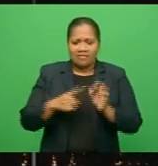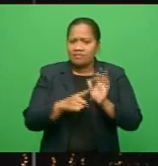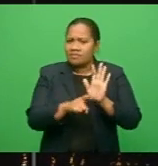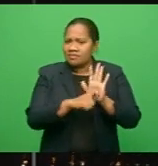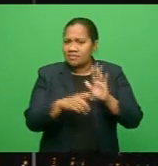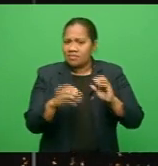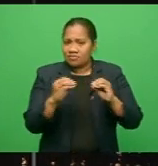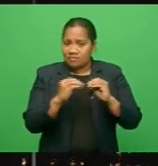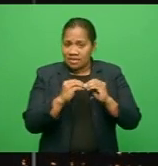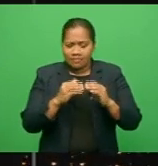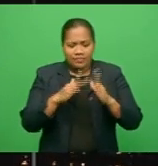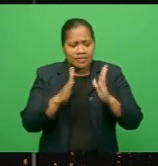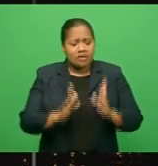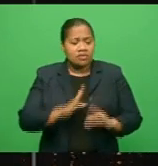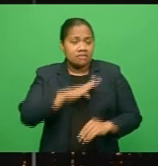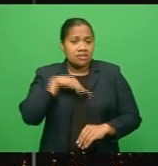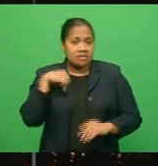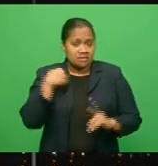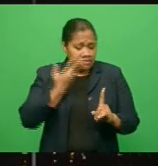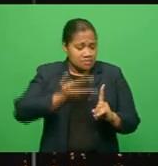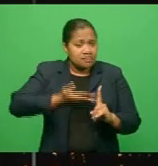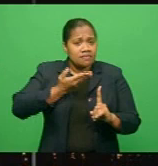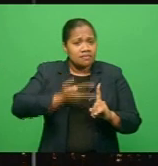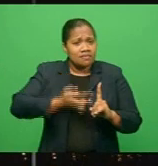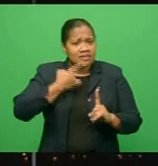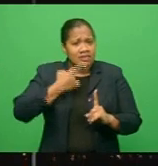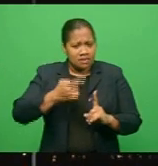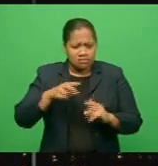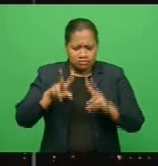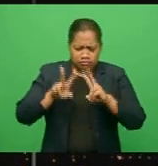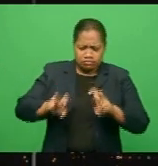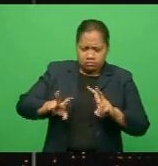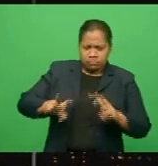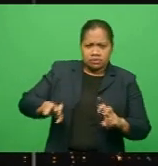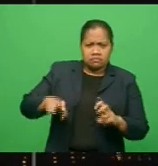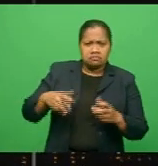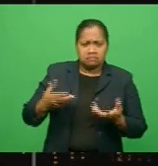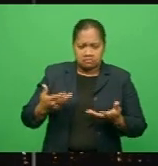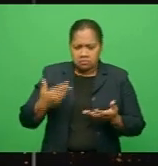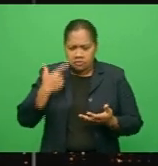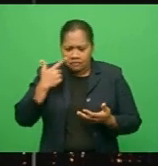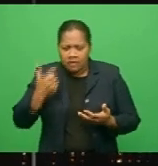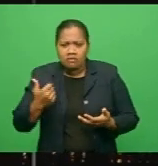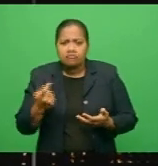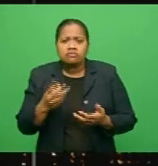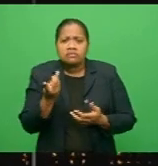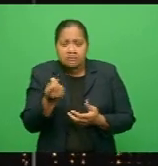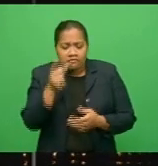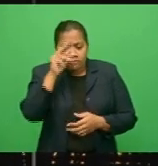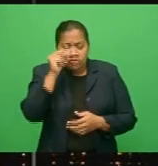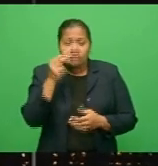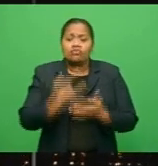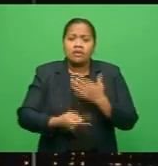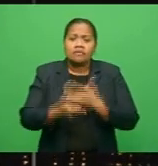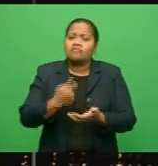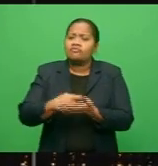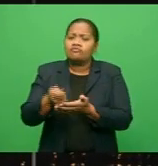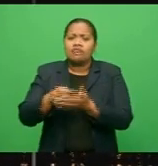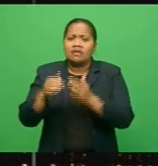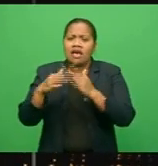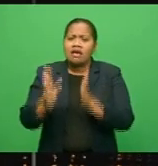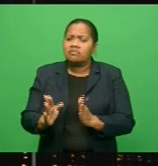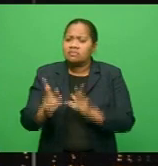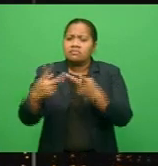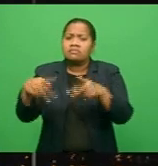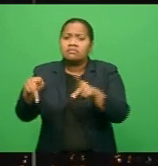flats. Housing Minister Pramila Kumar says recent discoveries have been made that some Fijians have rented their houses in informal settlements